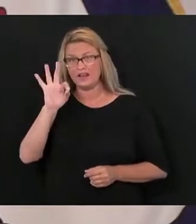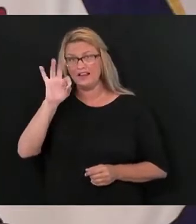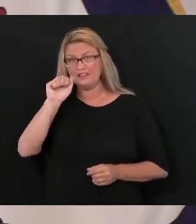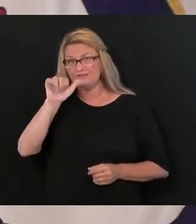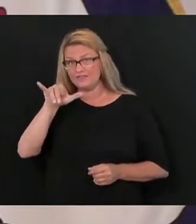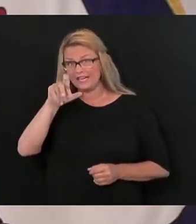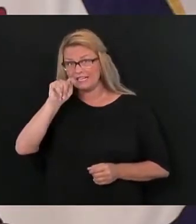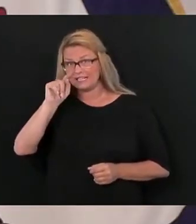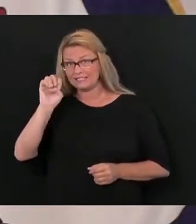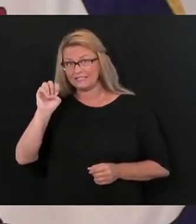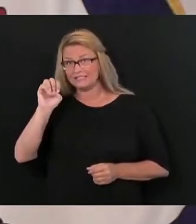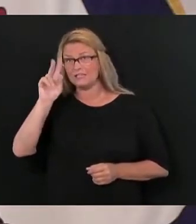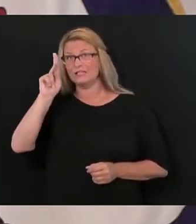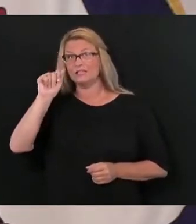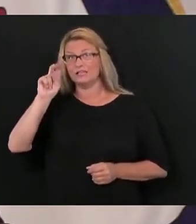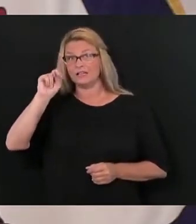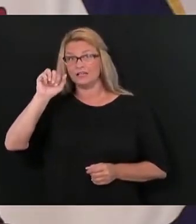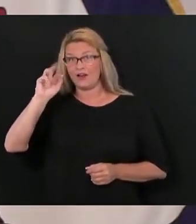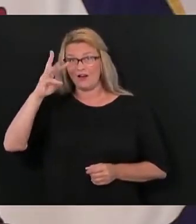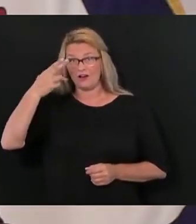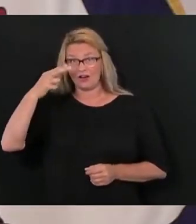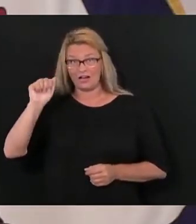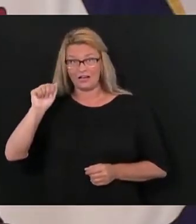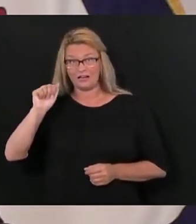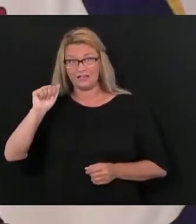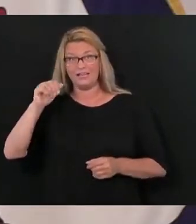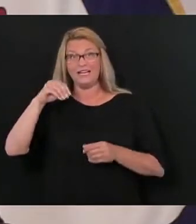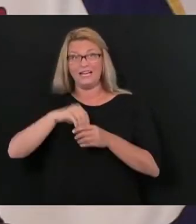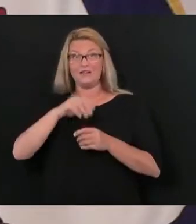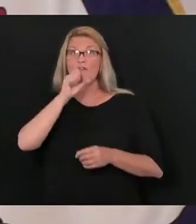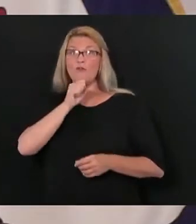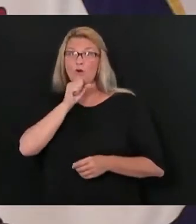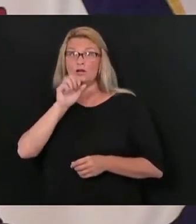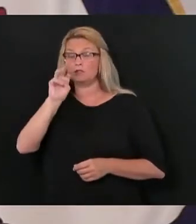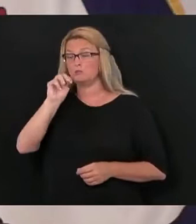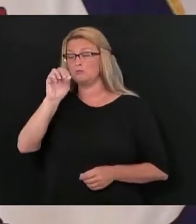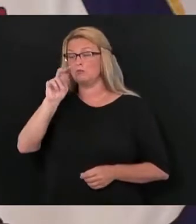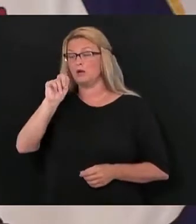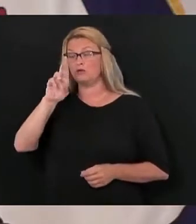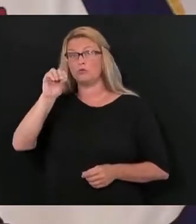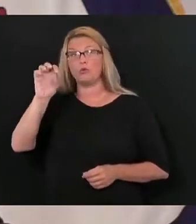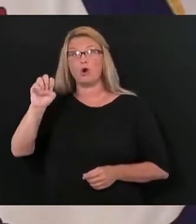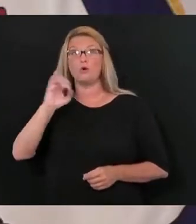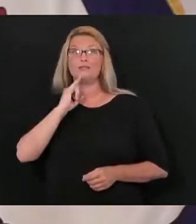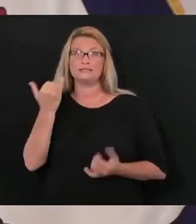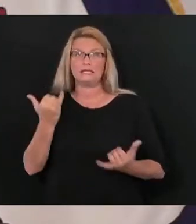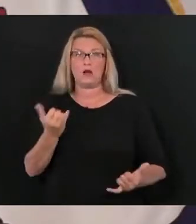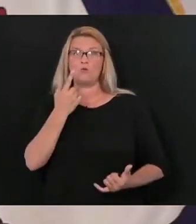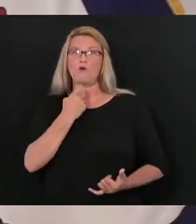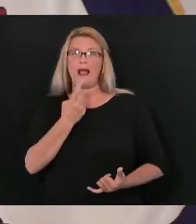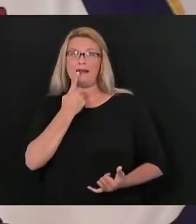Fayette, and Kanawha County in the orange and Monroe County in the red. Now,